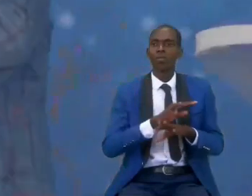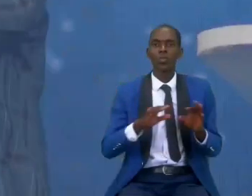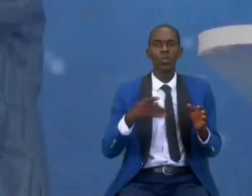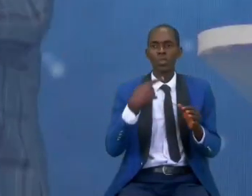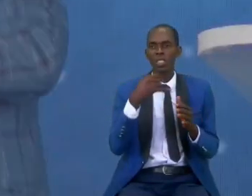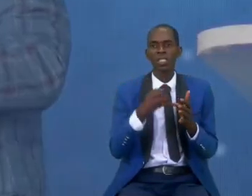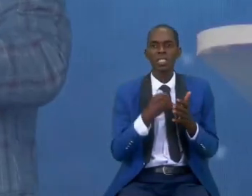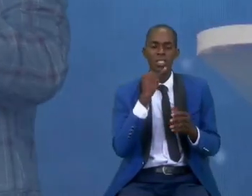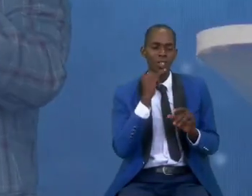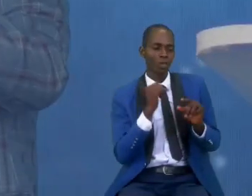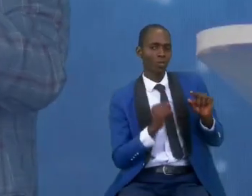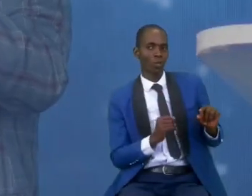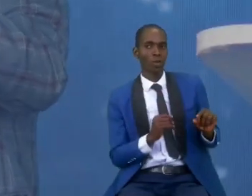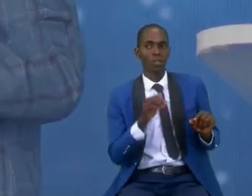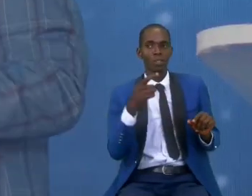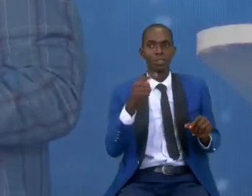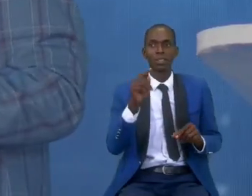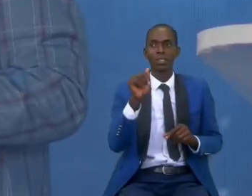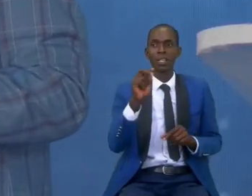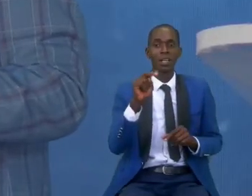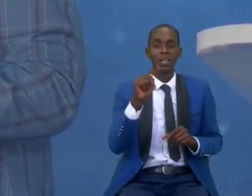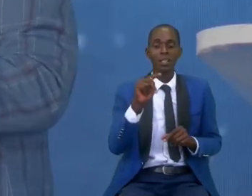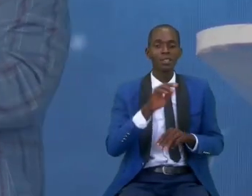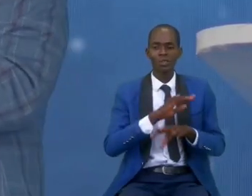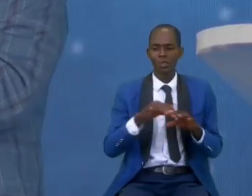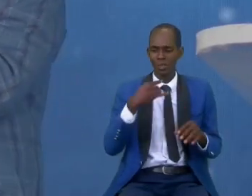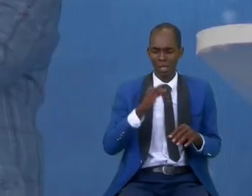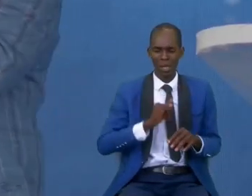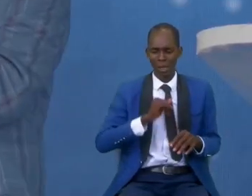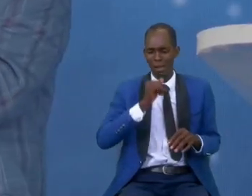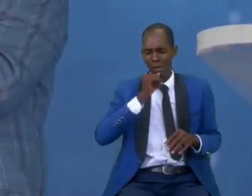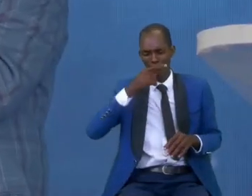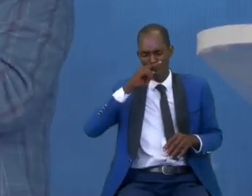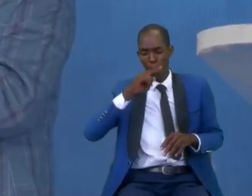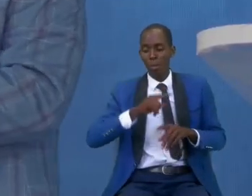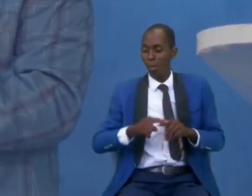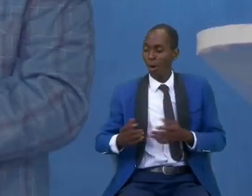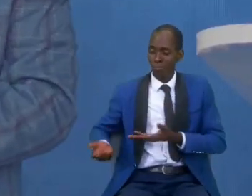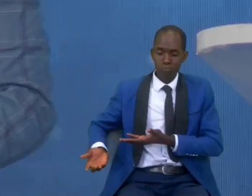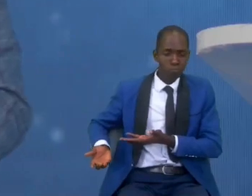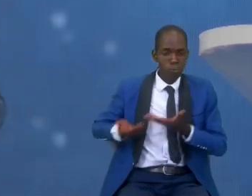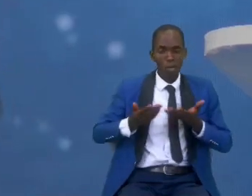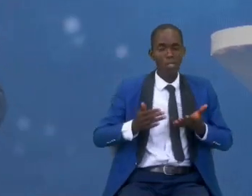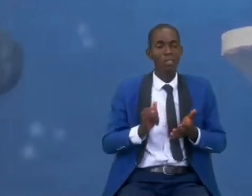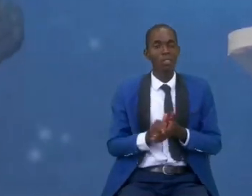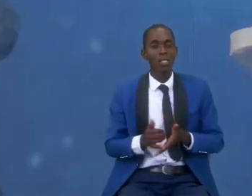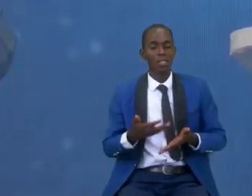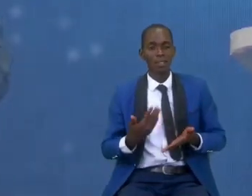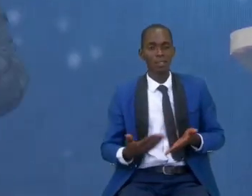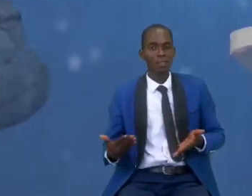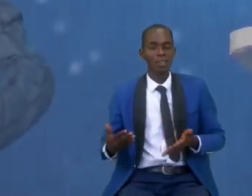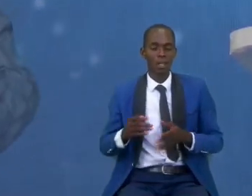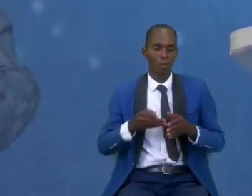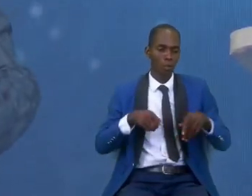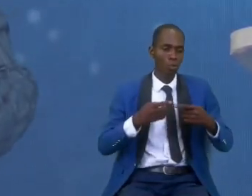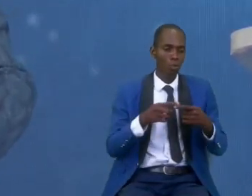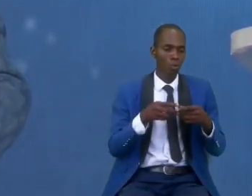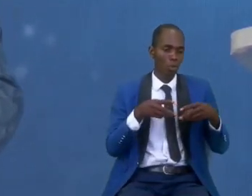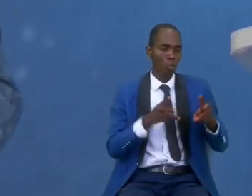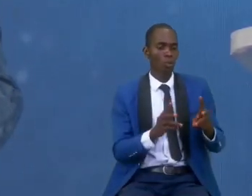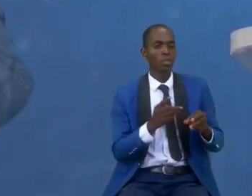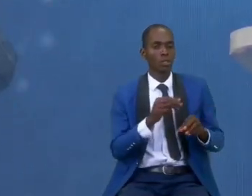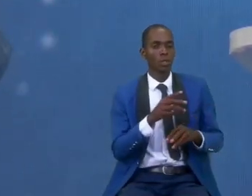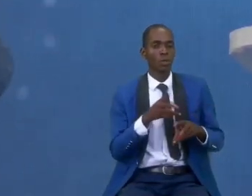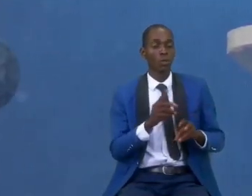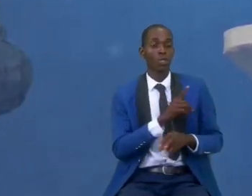bit and goes the direction the Lord has mapped out you go to, and that one comes and